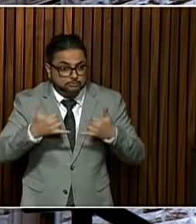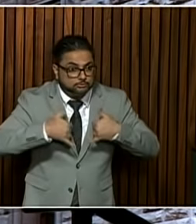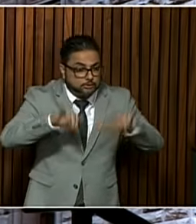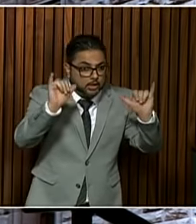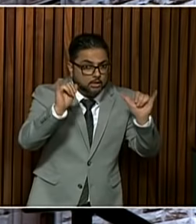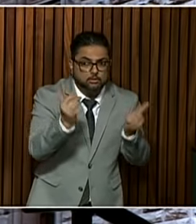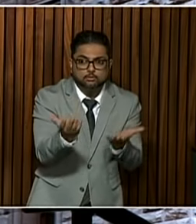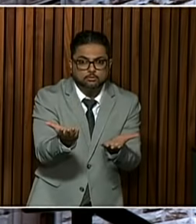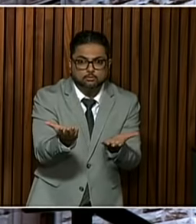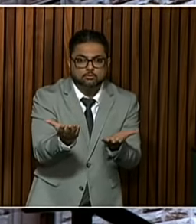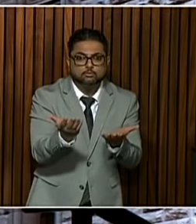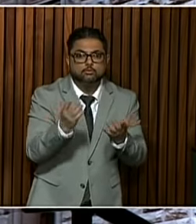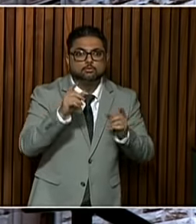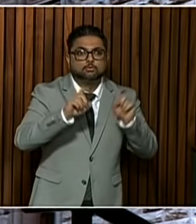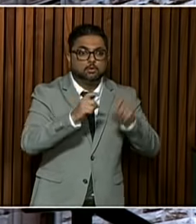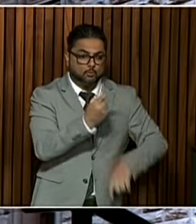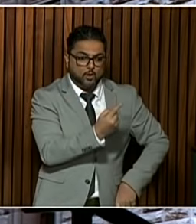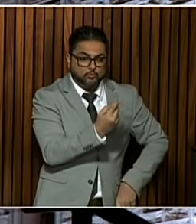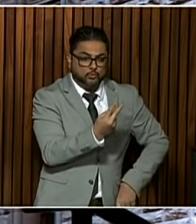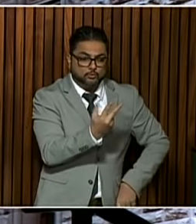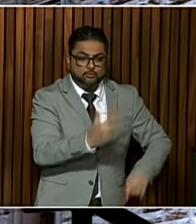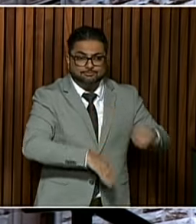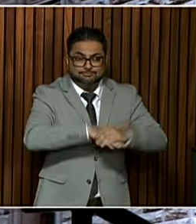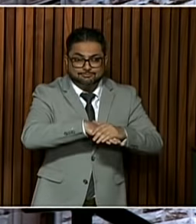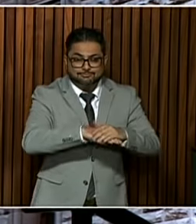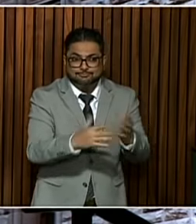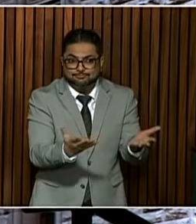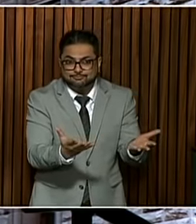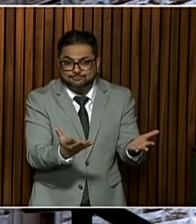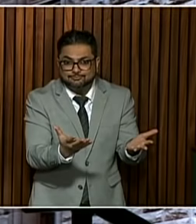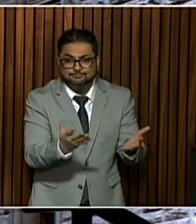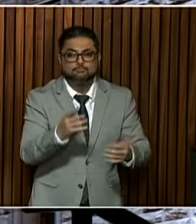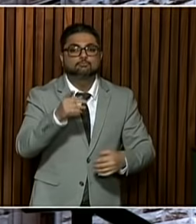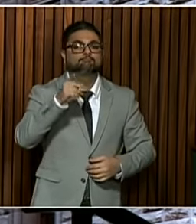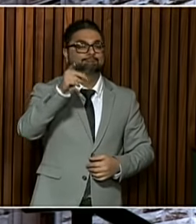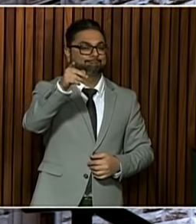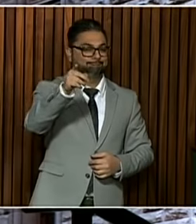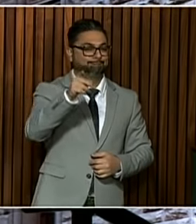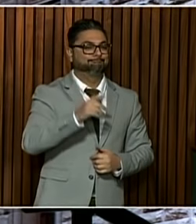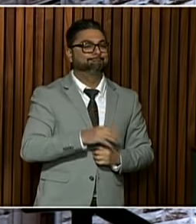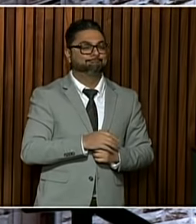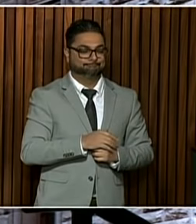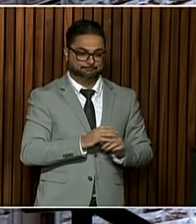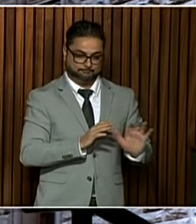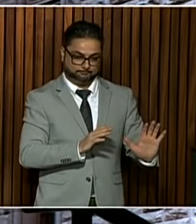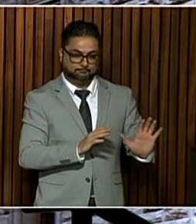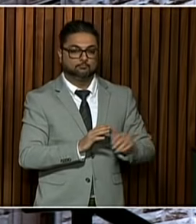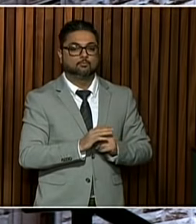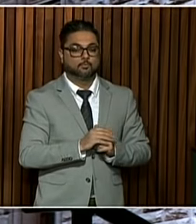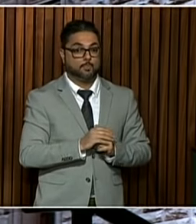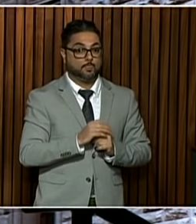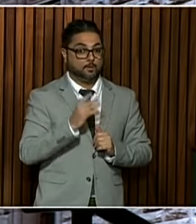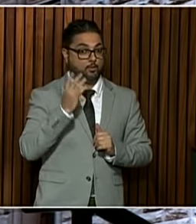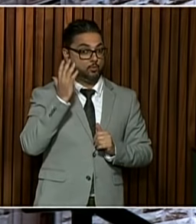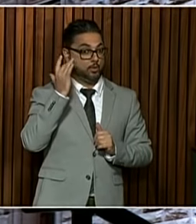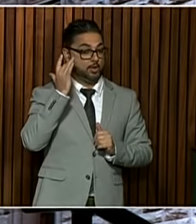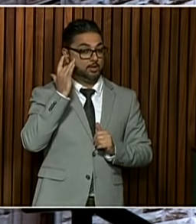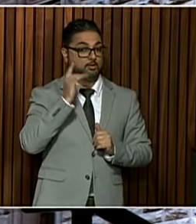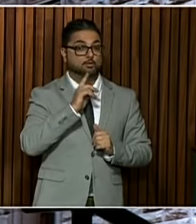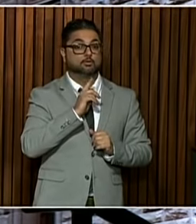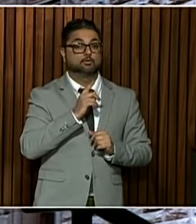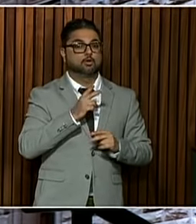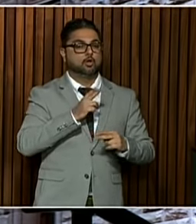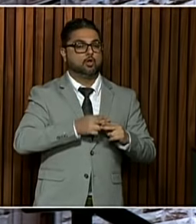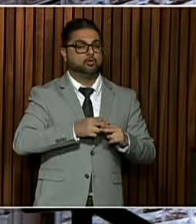facility, that's based on when you have a cluster of syndromes, a syndromic of respiratory. You don't say, well, we have to wait for the